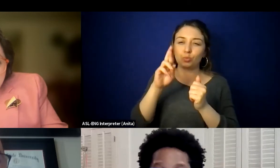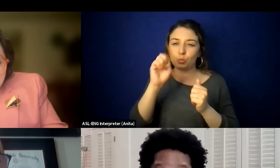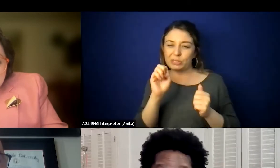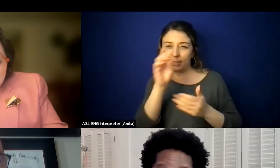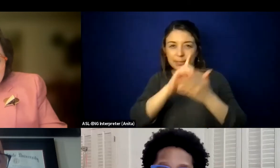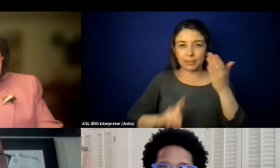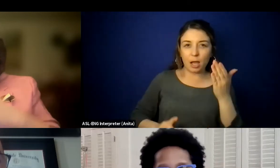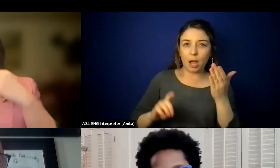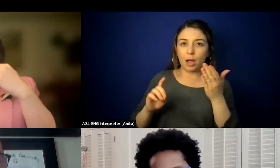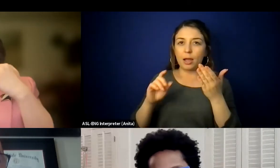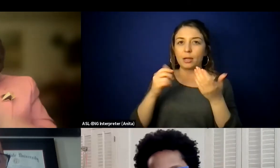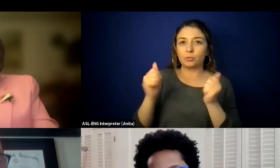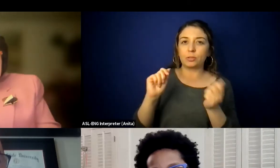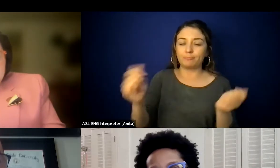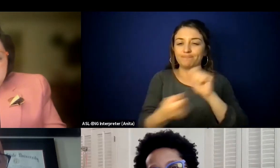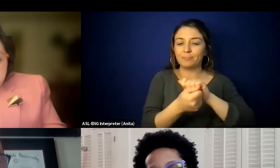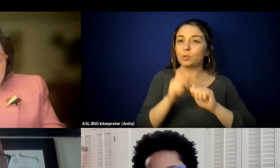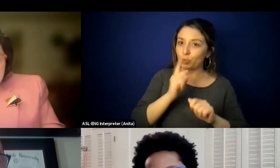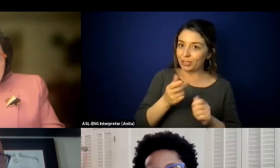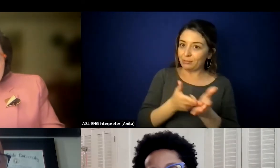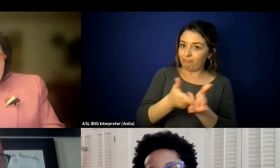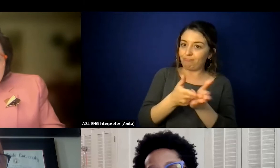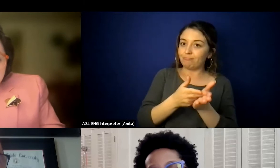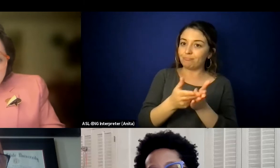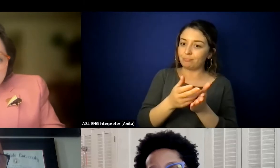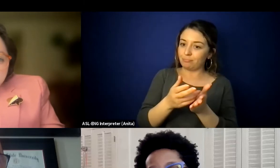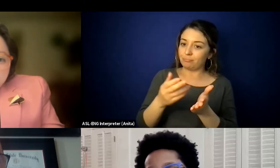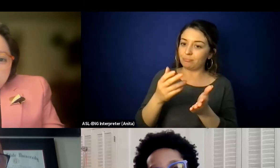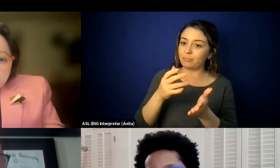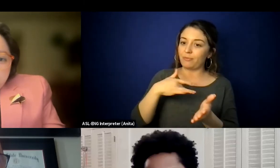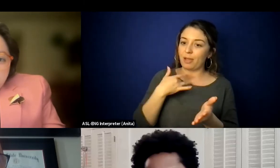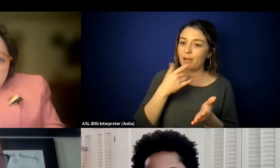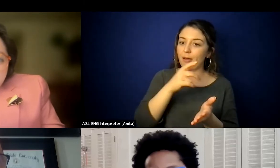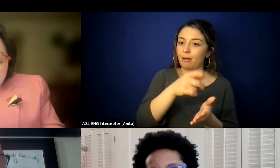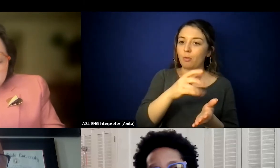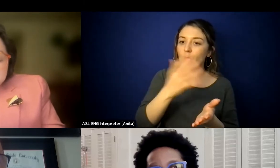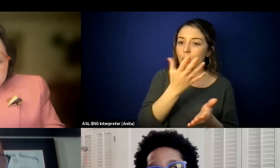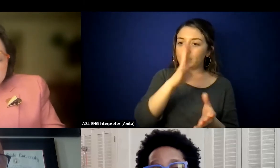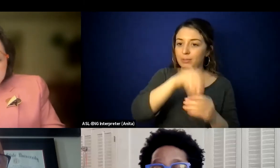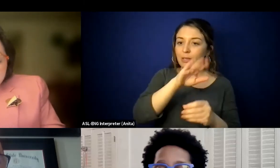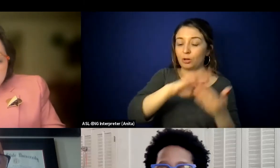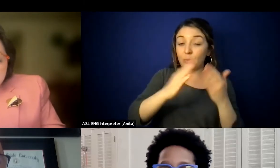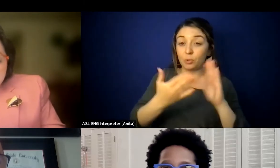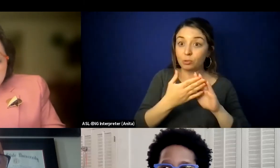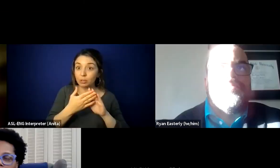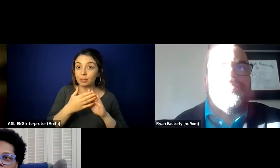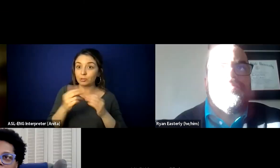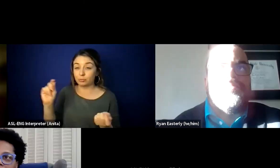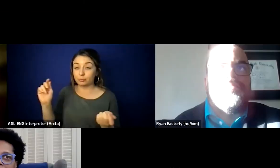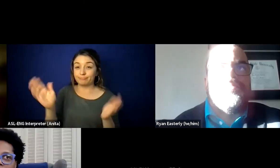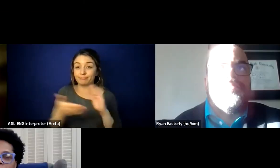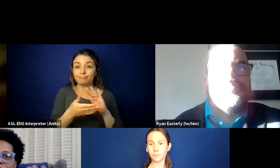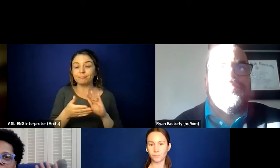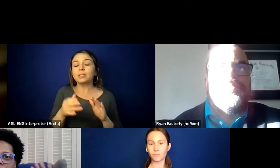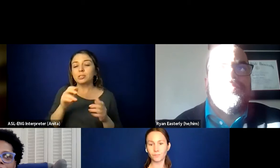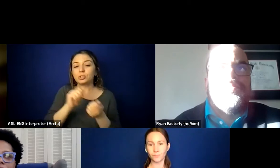like genuinely centered the innovation of their communities. And so we